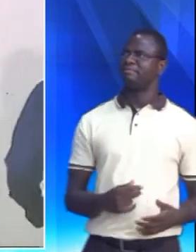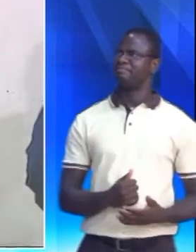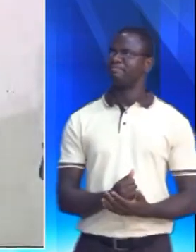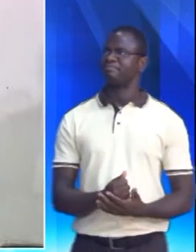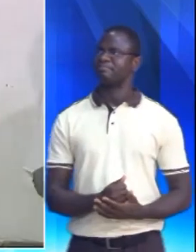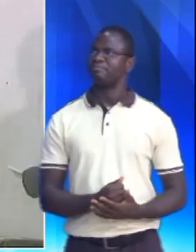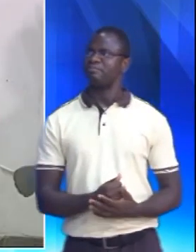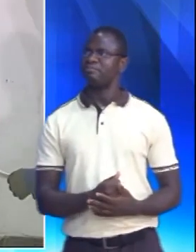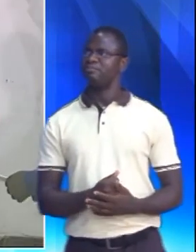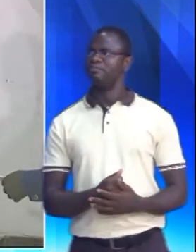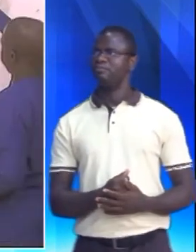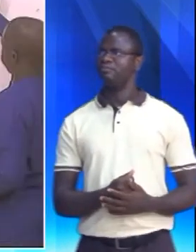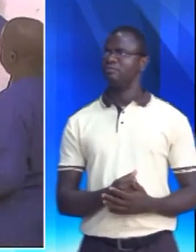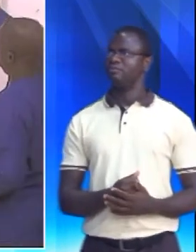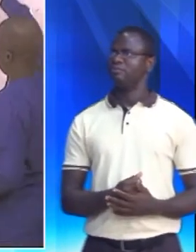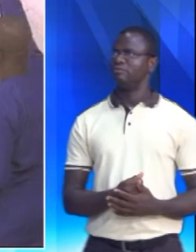law.